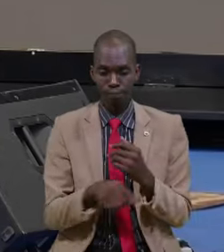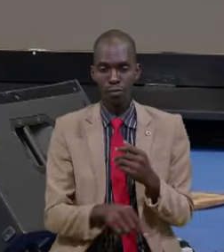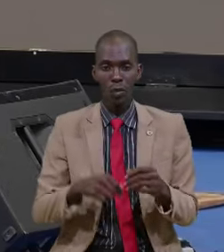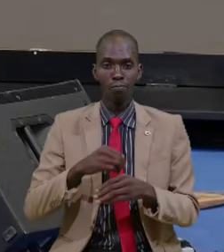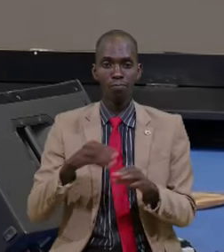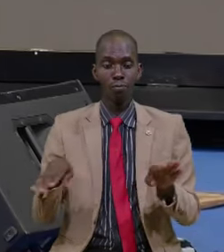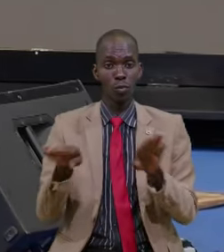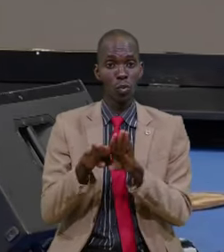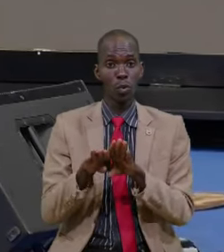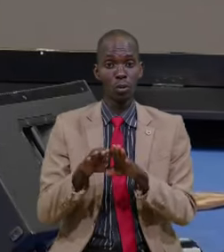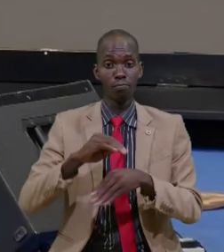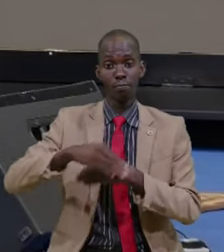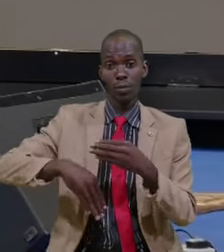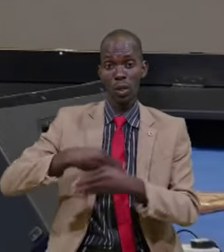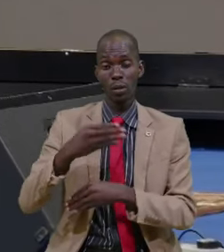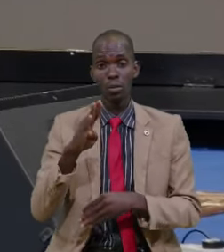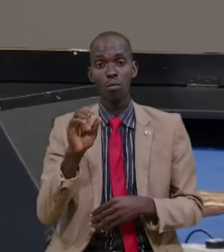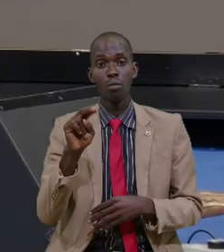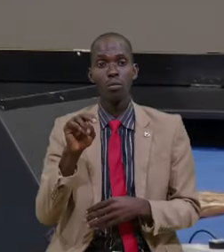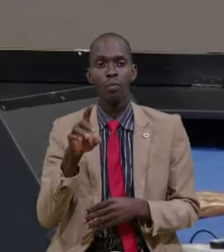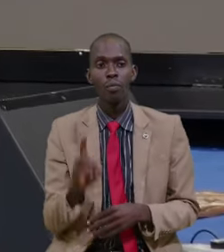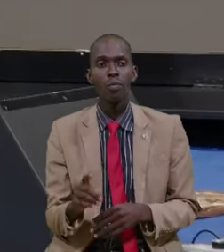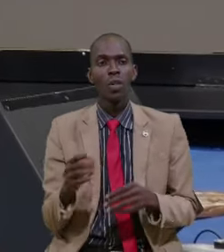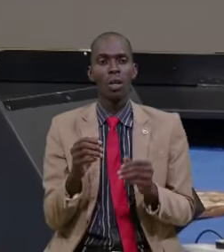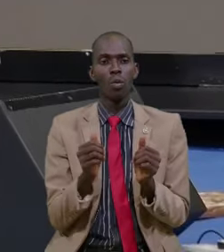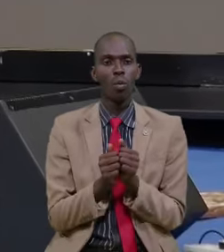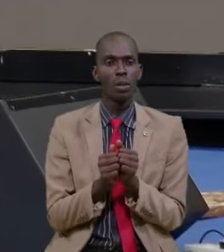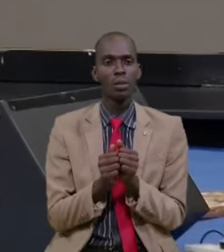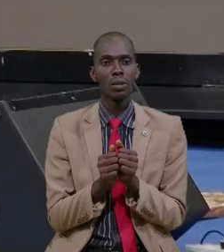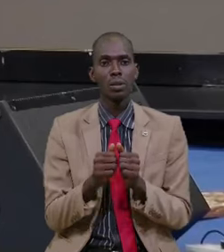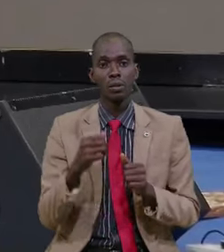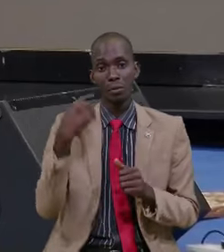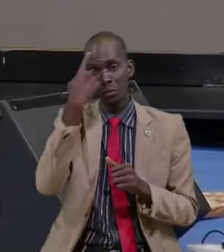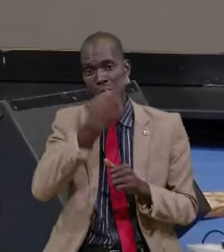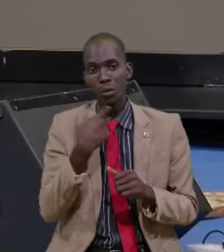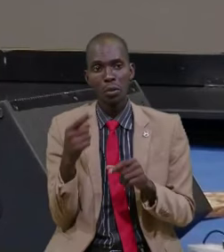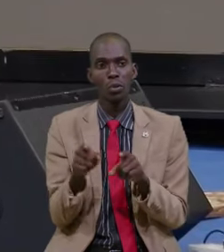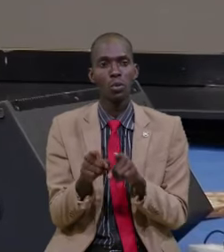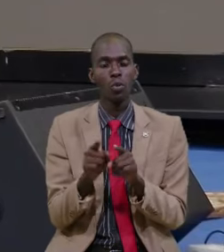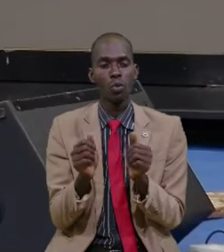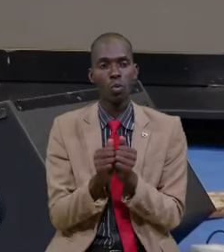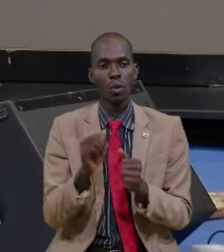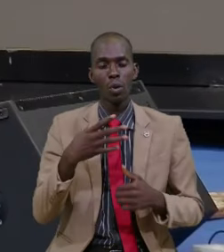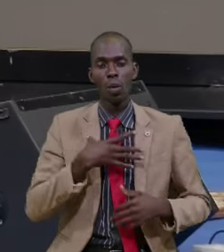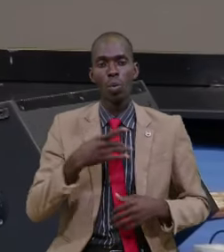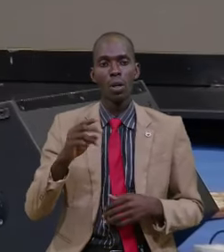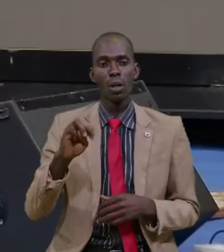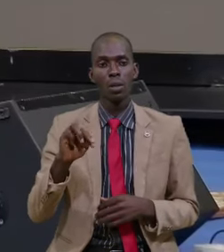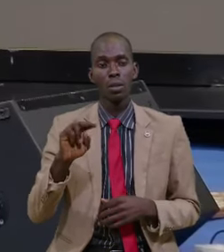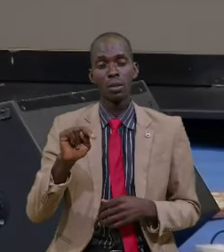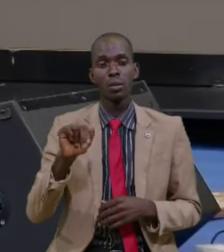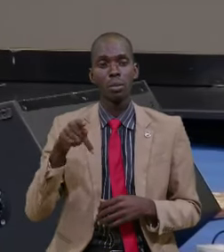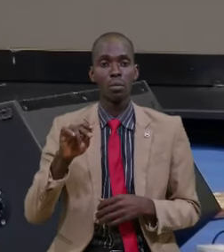his face was bound about with a napkin. Jesus saith unto them,